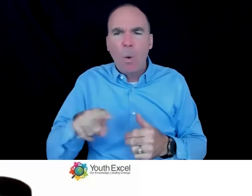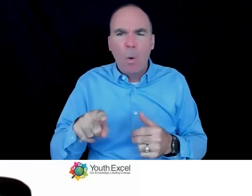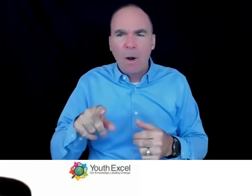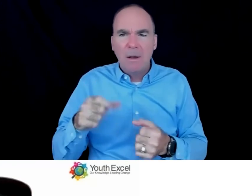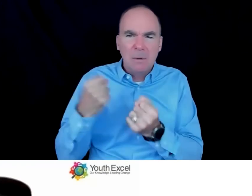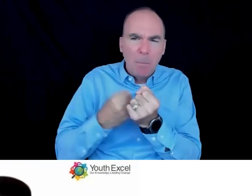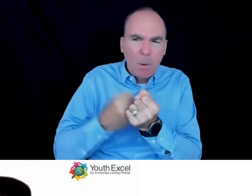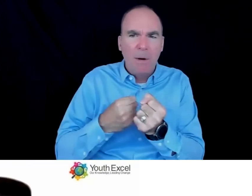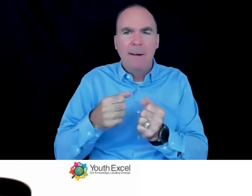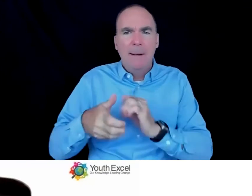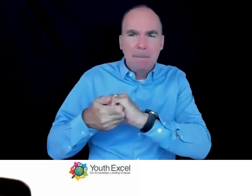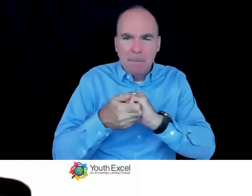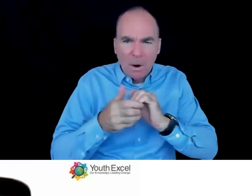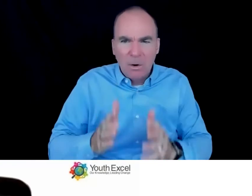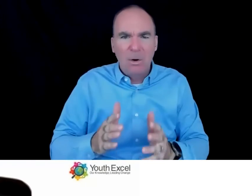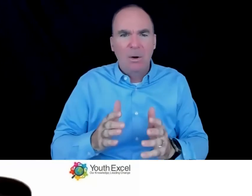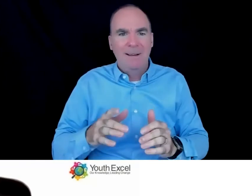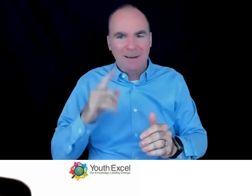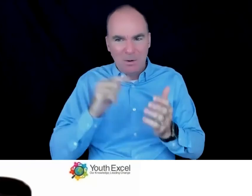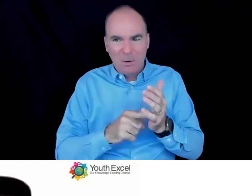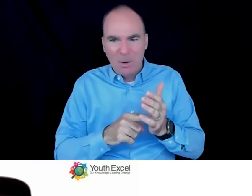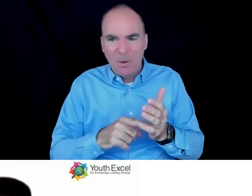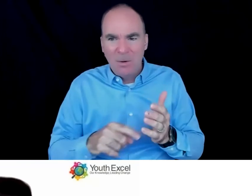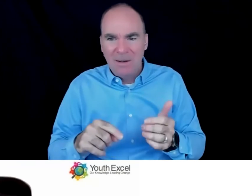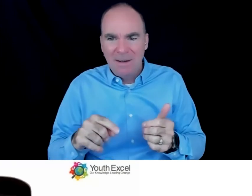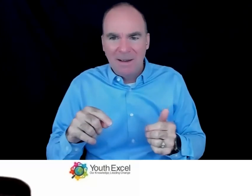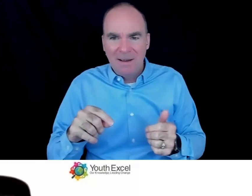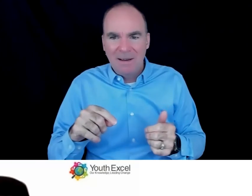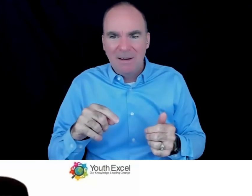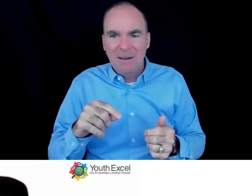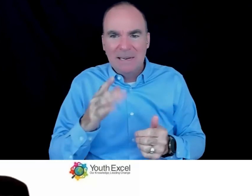And I see Sylvia is indeed smiling. I know she's upbeat,